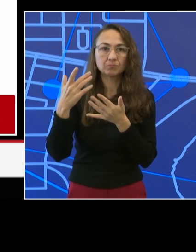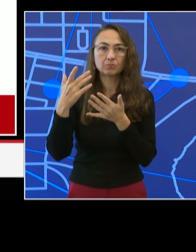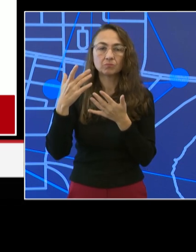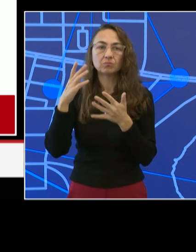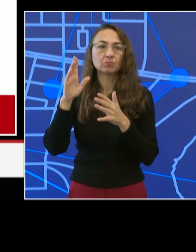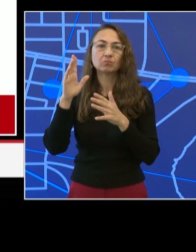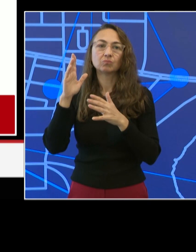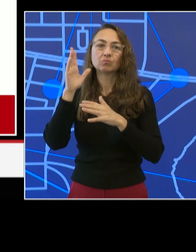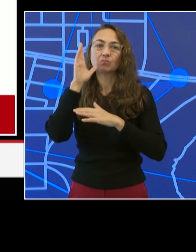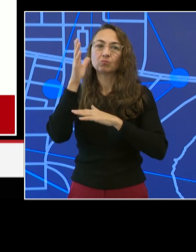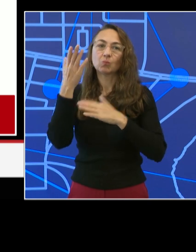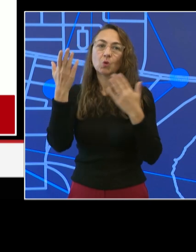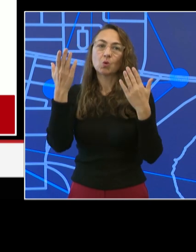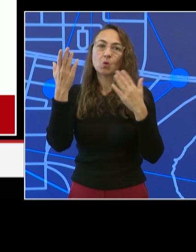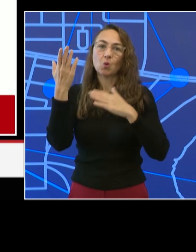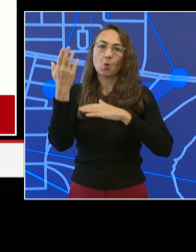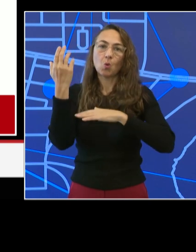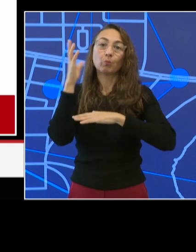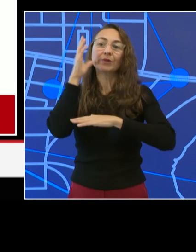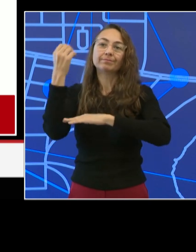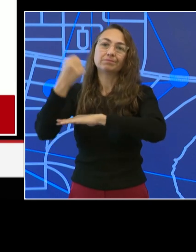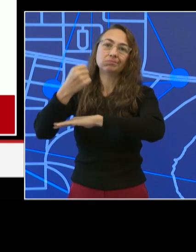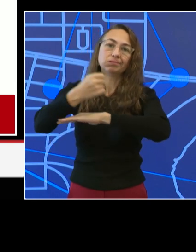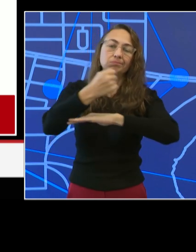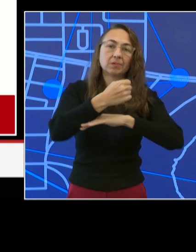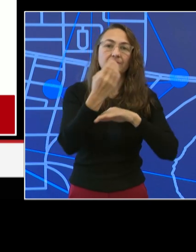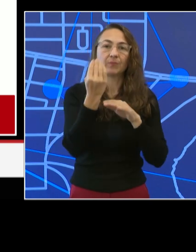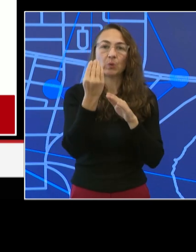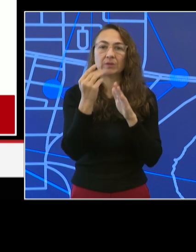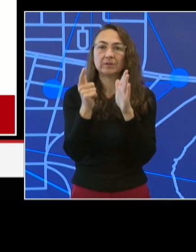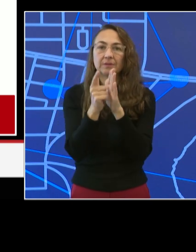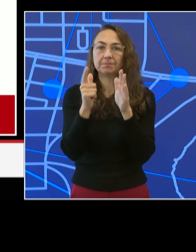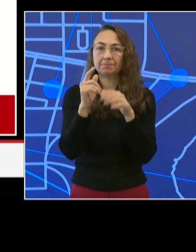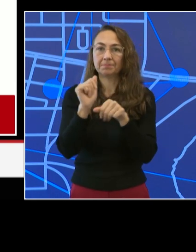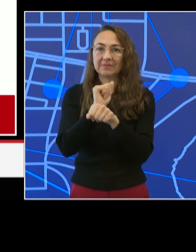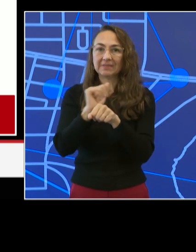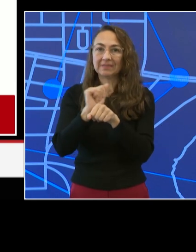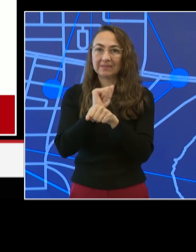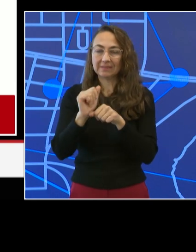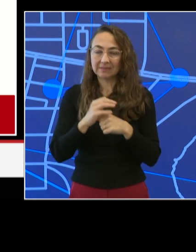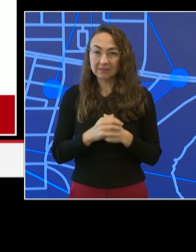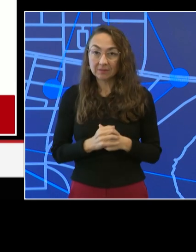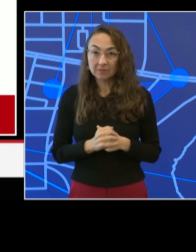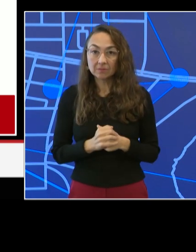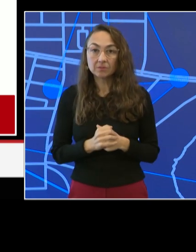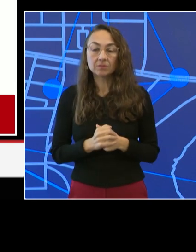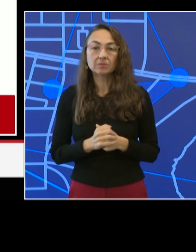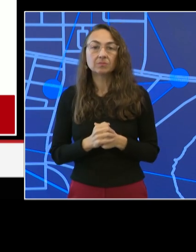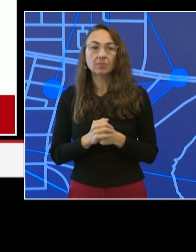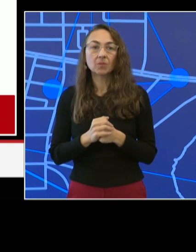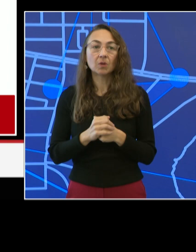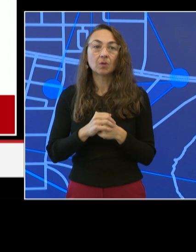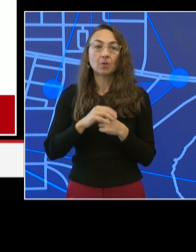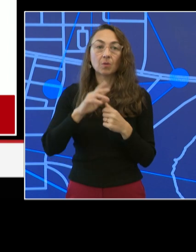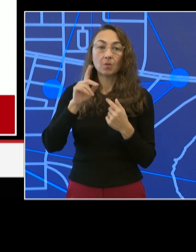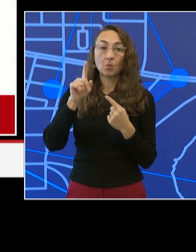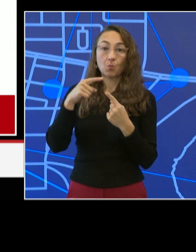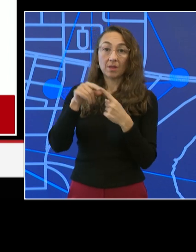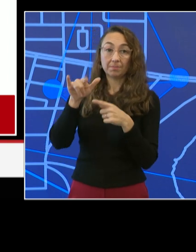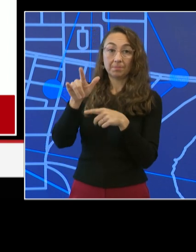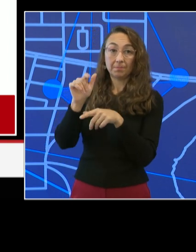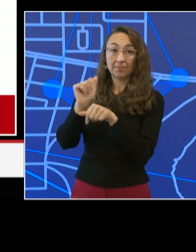drug products is observed by our investigators, a closure order is drafted and issued to ABCA. Once the business is closed,